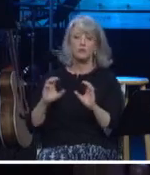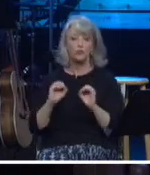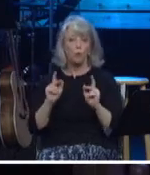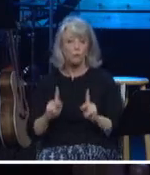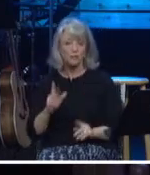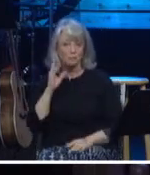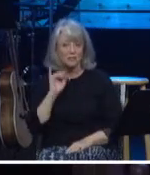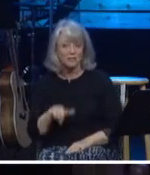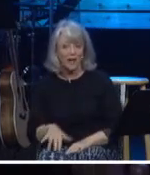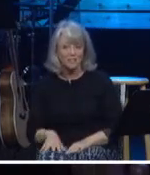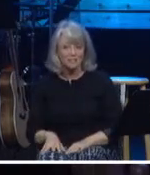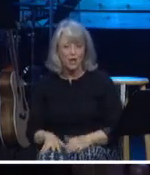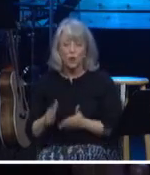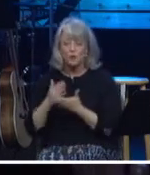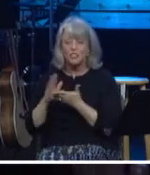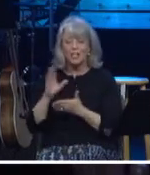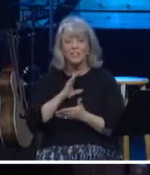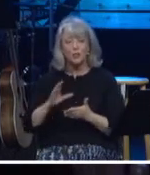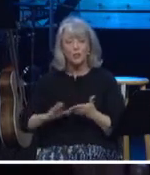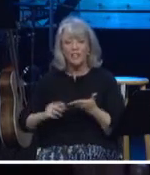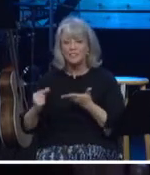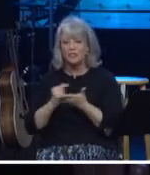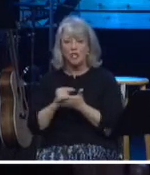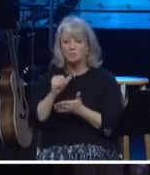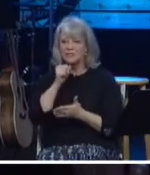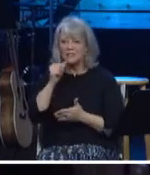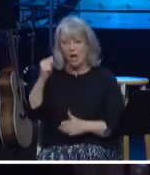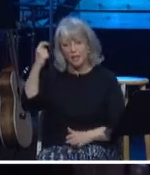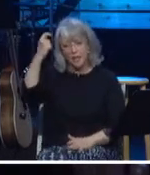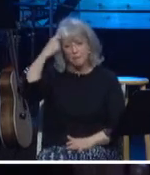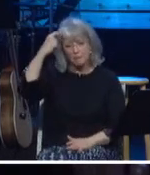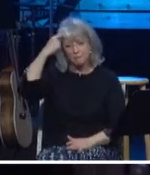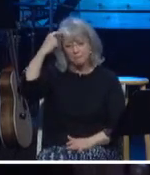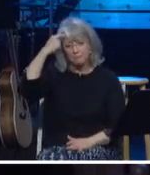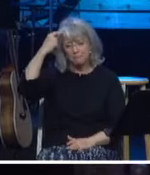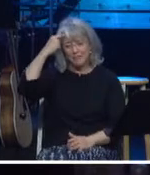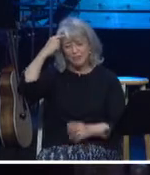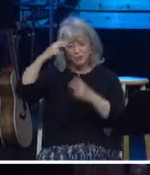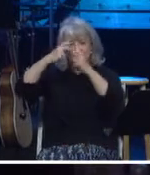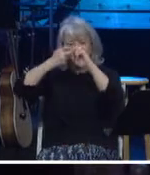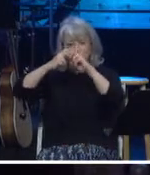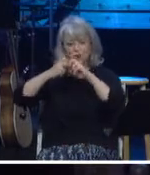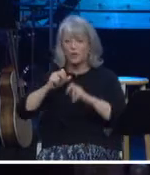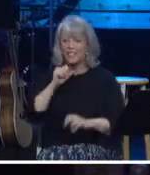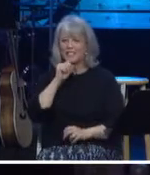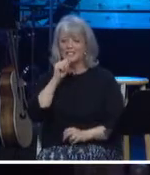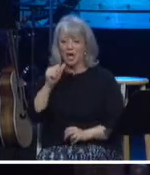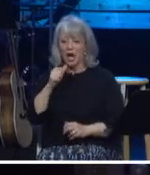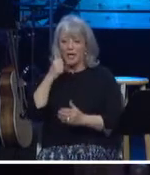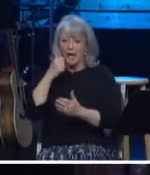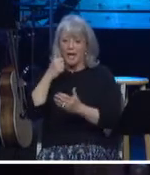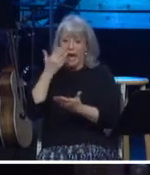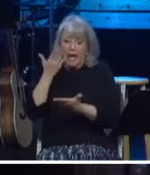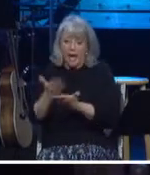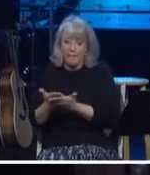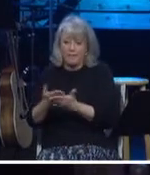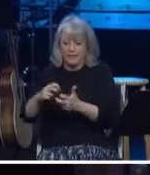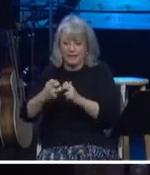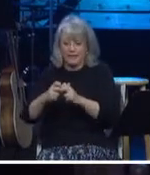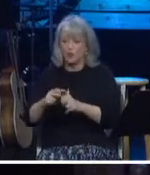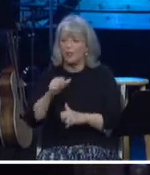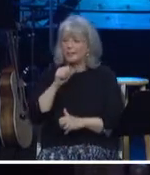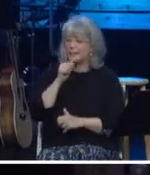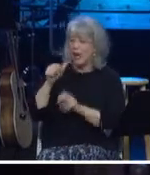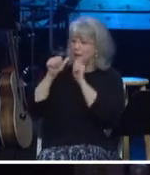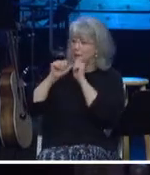Rejecting Christ and his gospel is not an intellectual issue. It's not an evidence issue. It's not